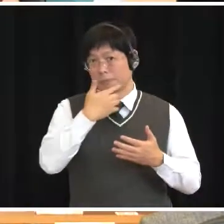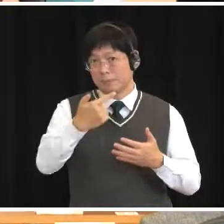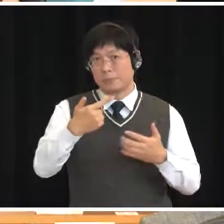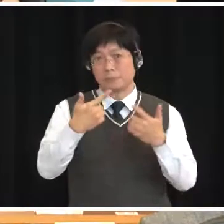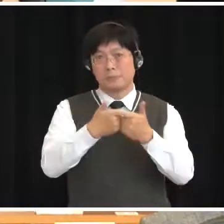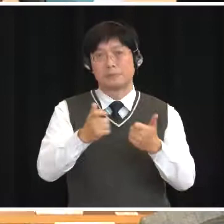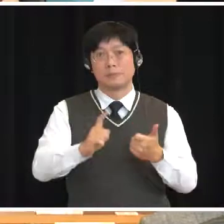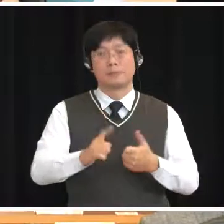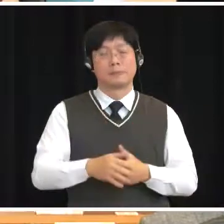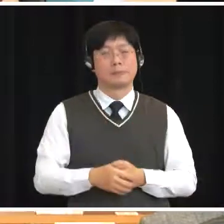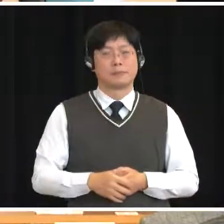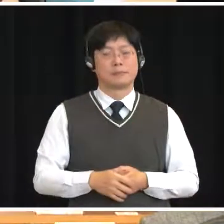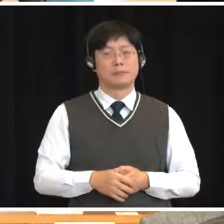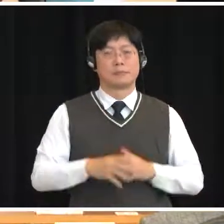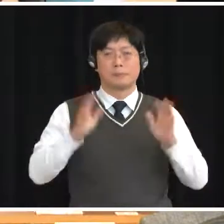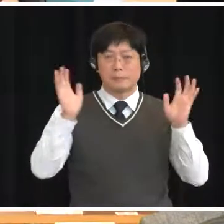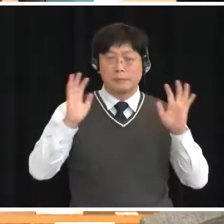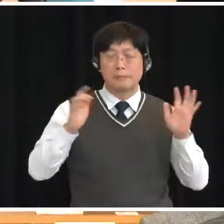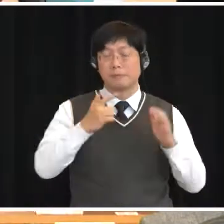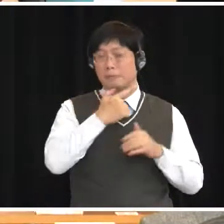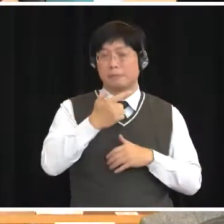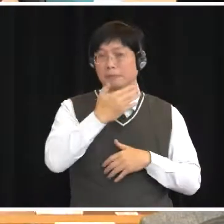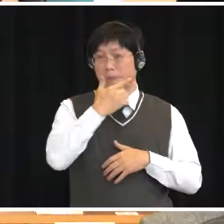on best interest of child?